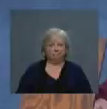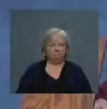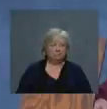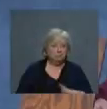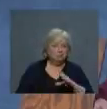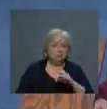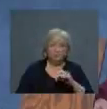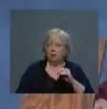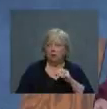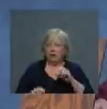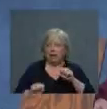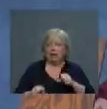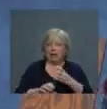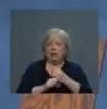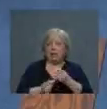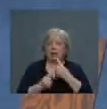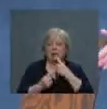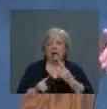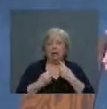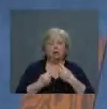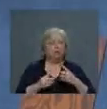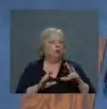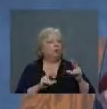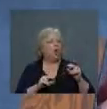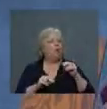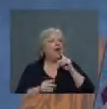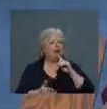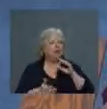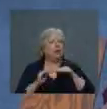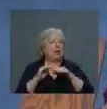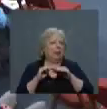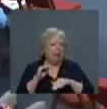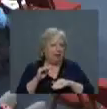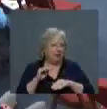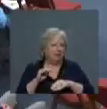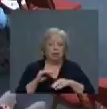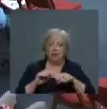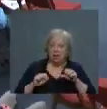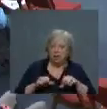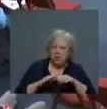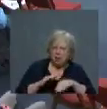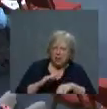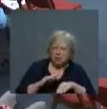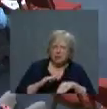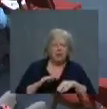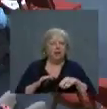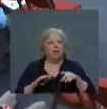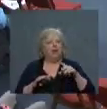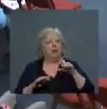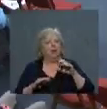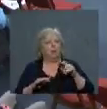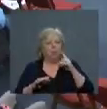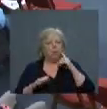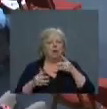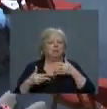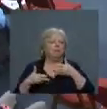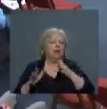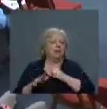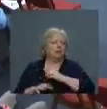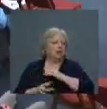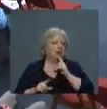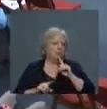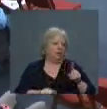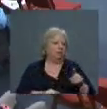Do I get an answer? If you have 3 bedrooms? No, it's actually less. It can be less? Well, we can let the staff respond to